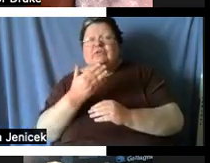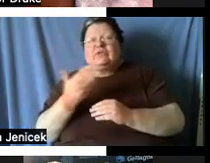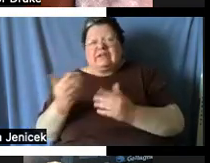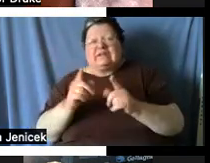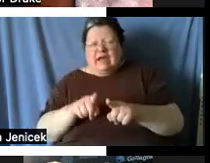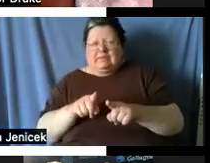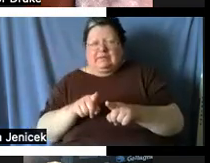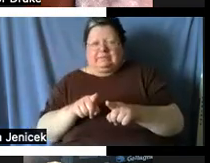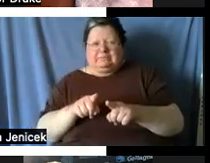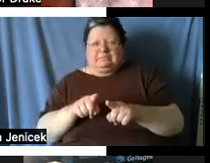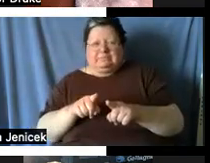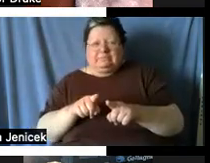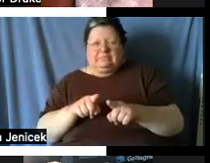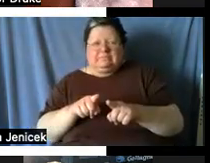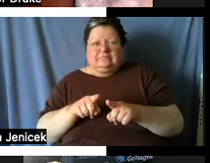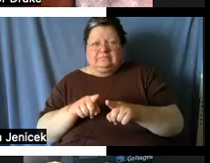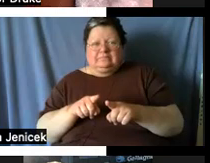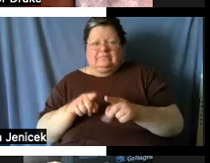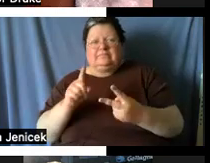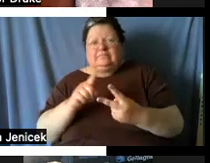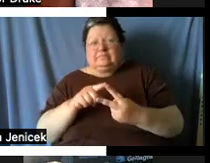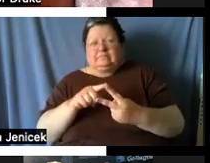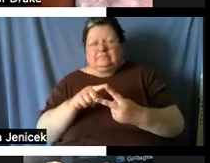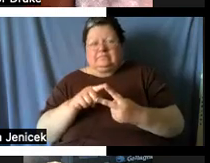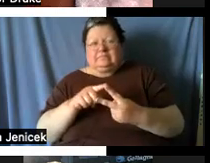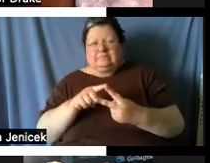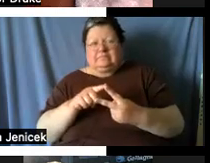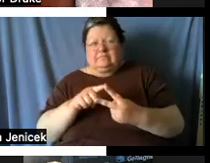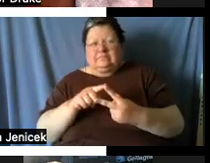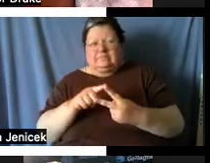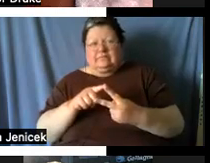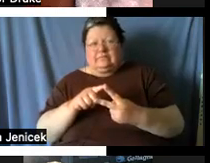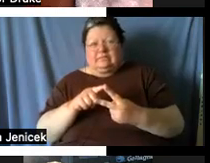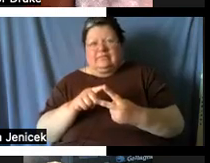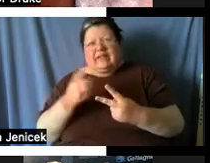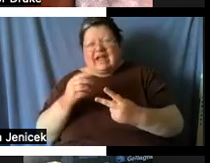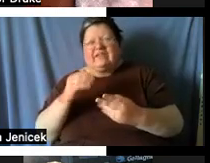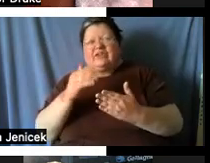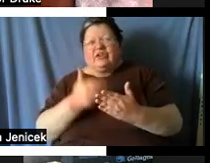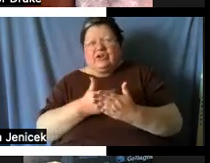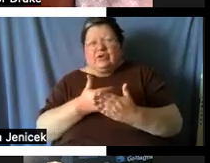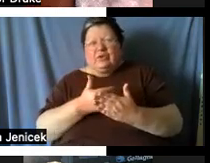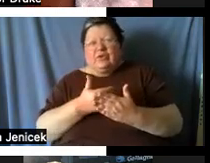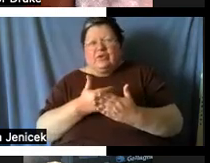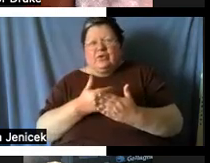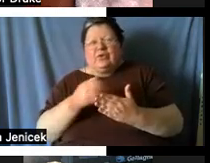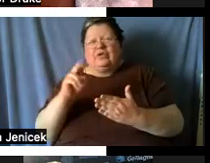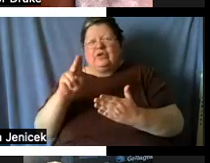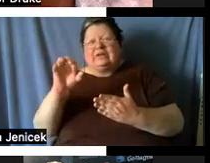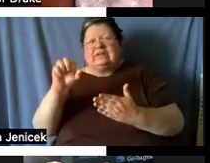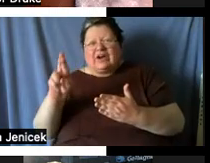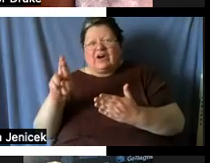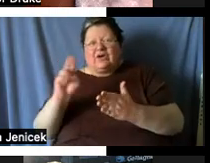on here. One thing, the relatively new Soviet Union was very much